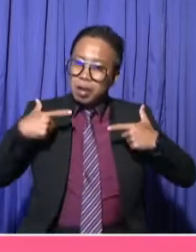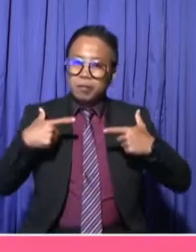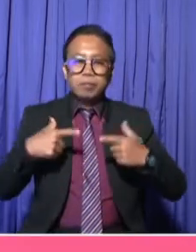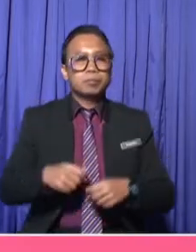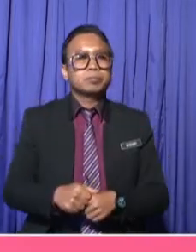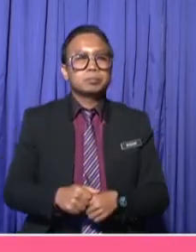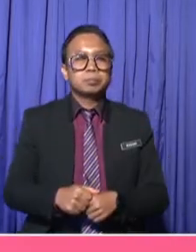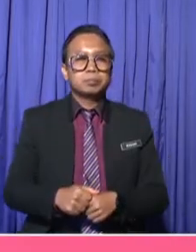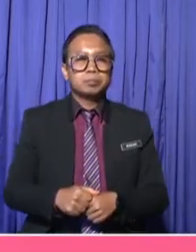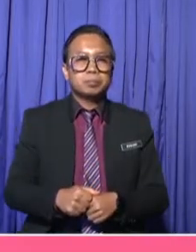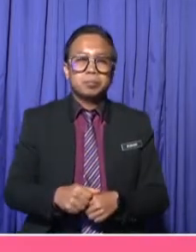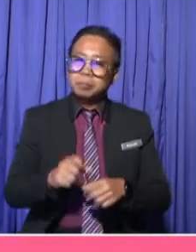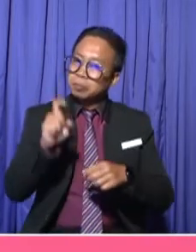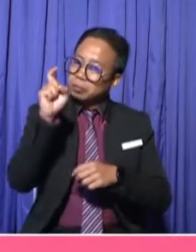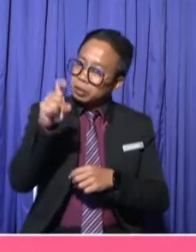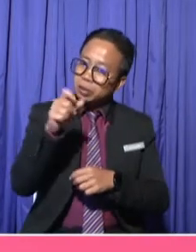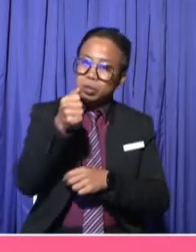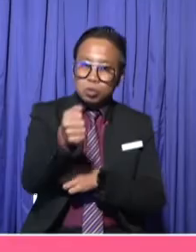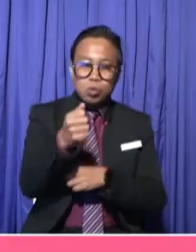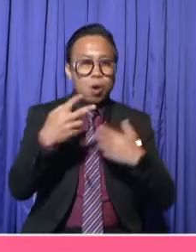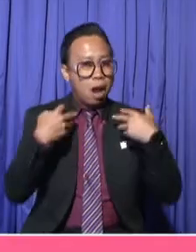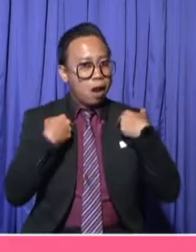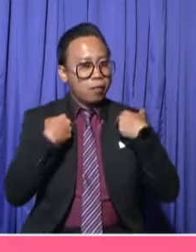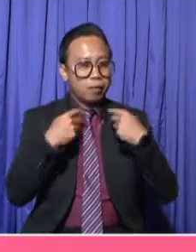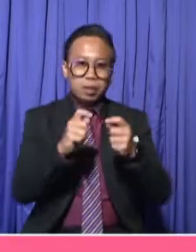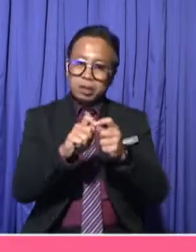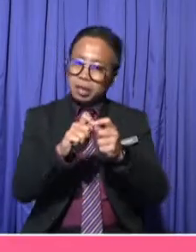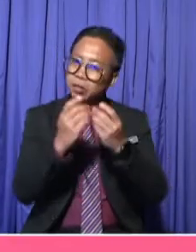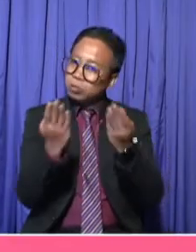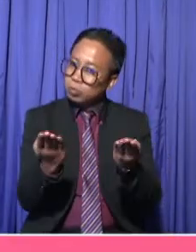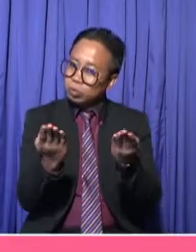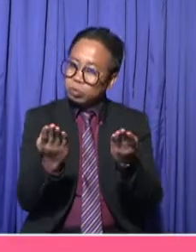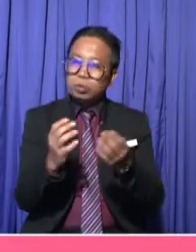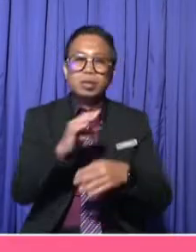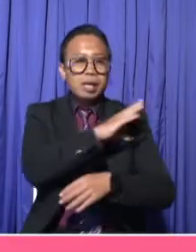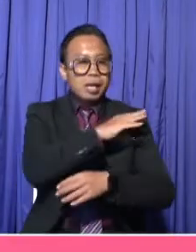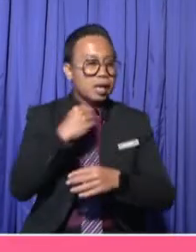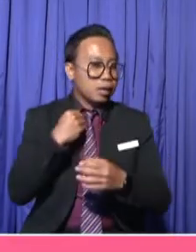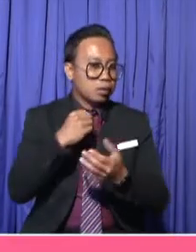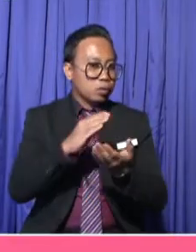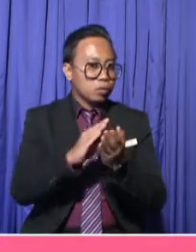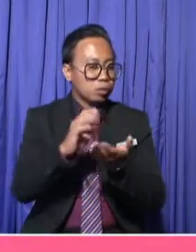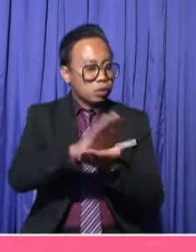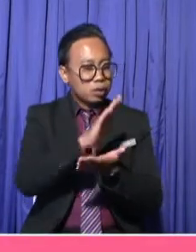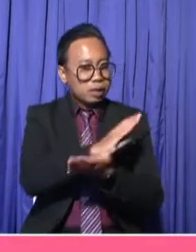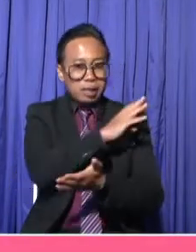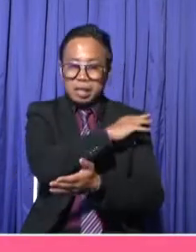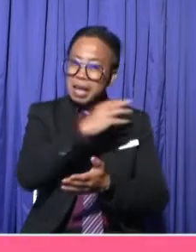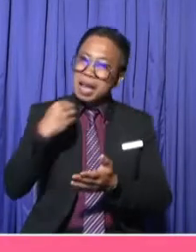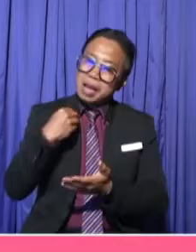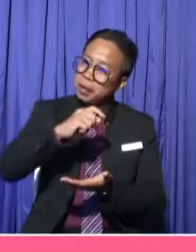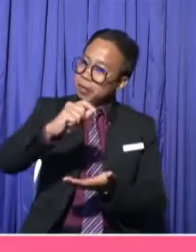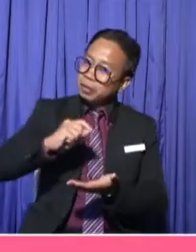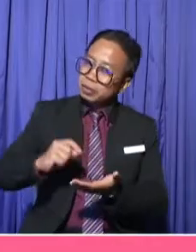situations. Make sure you have your textbook, notes, and stationeries with you.